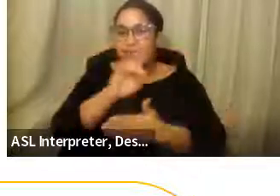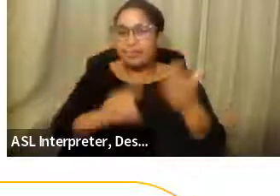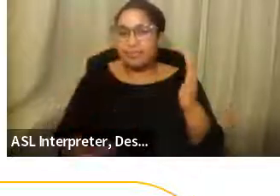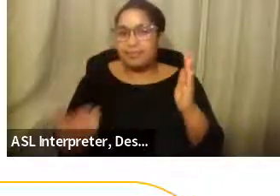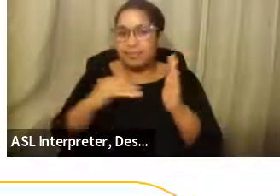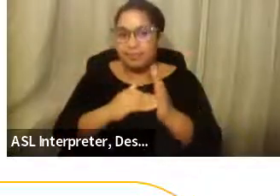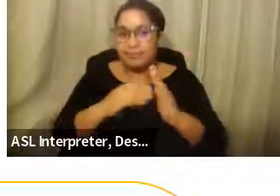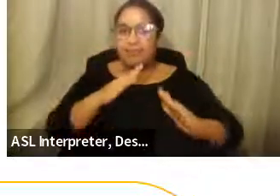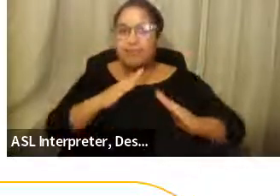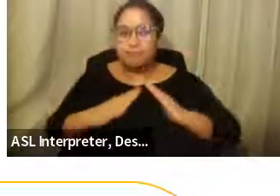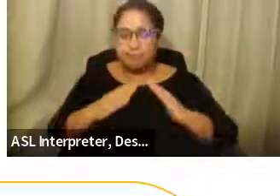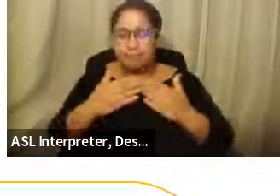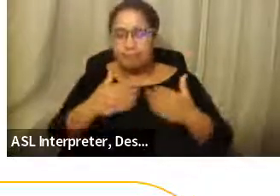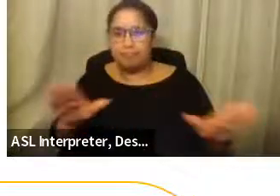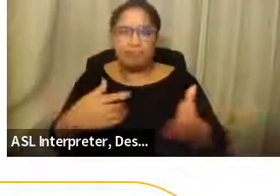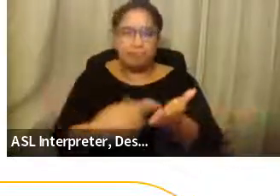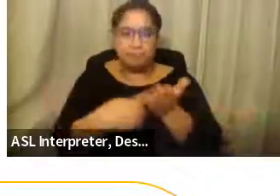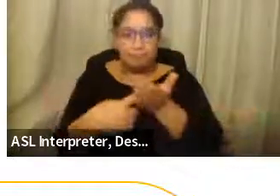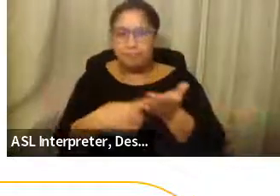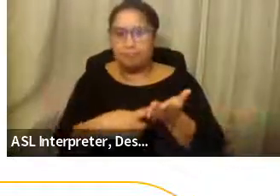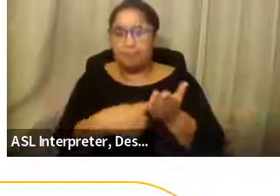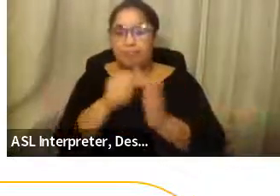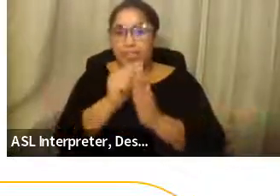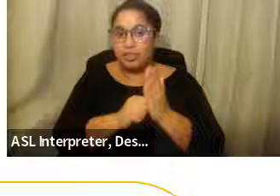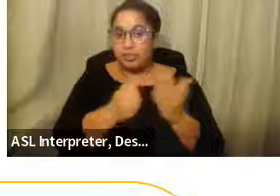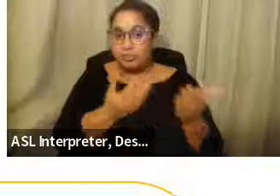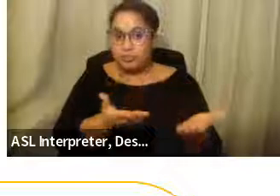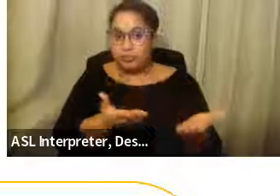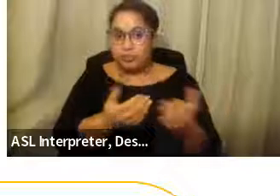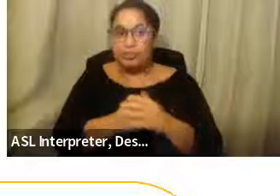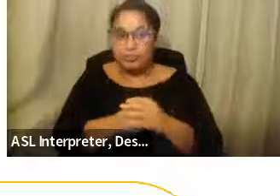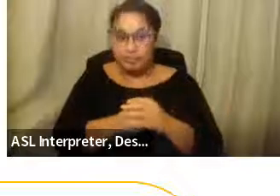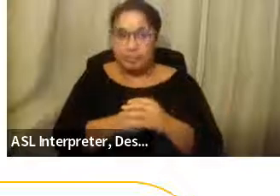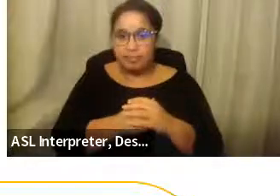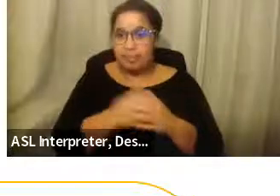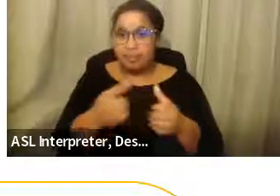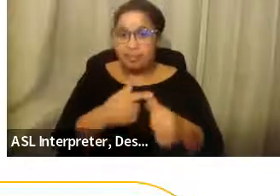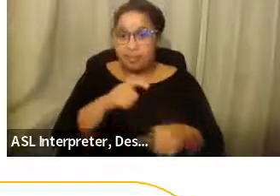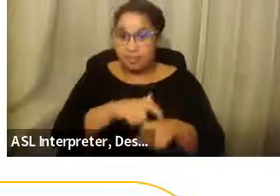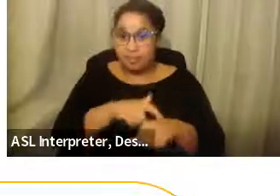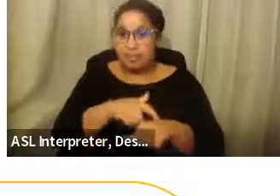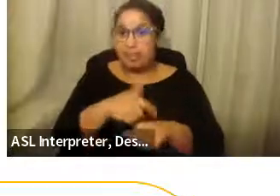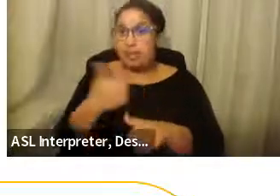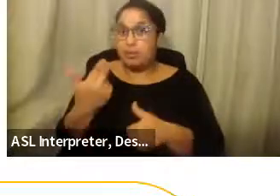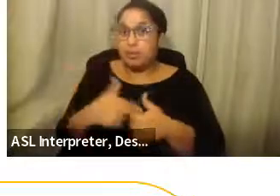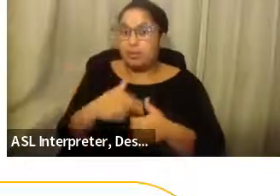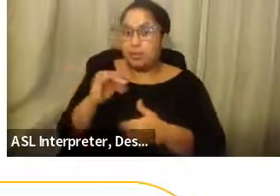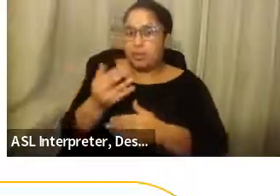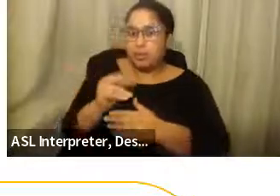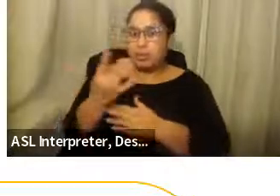Forum. This will be our agenda. It's similar if you have joined us for the first community forum on